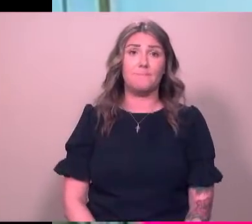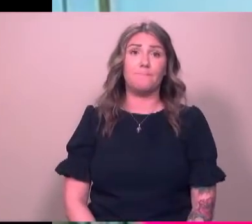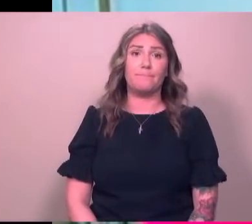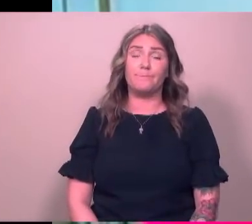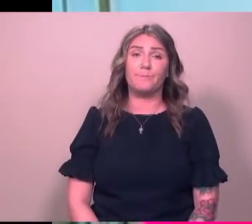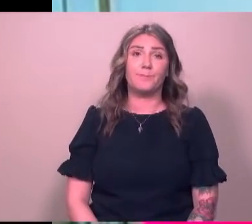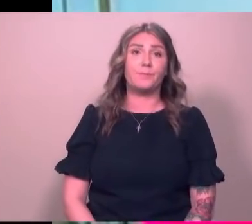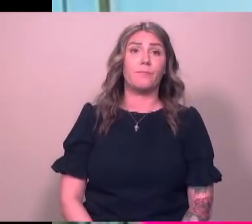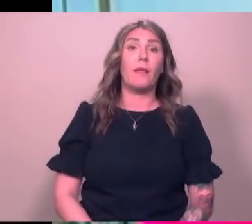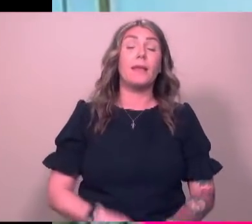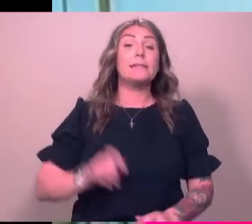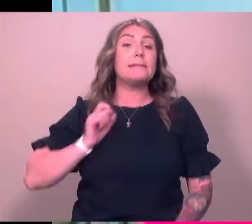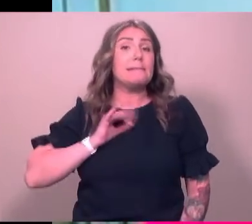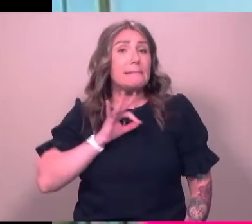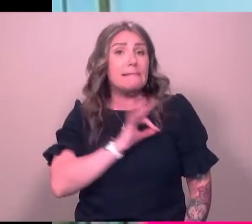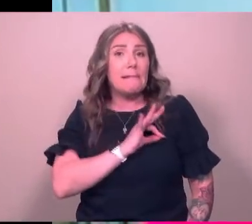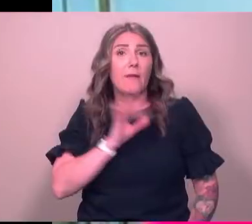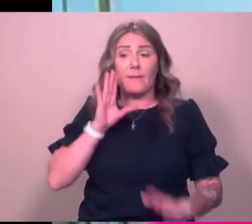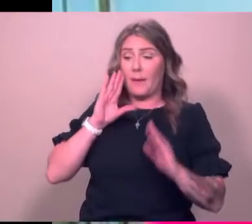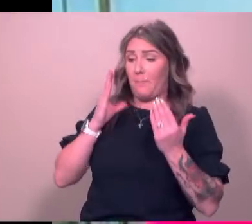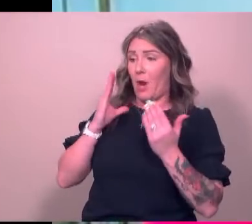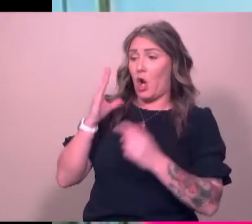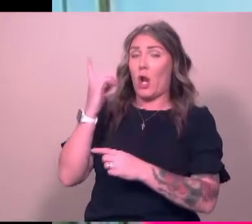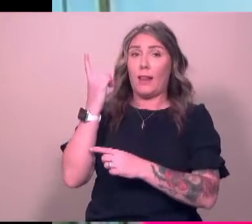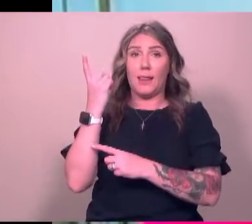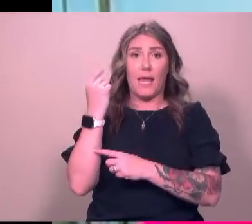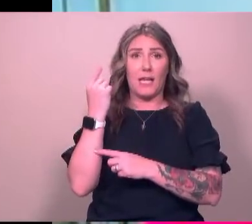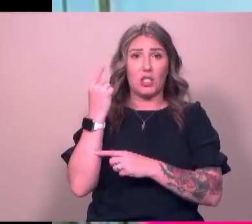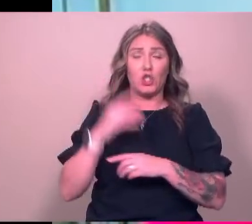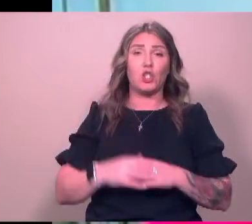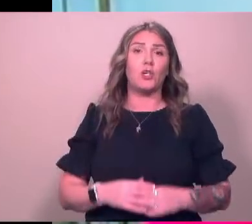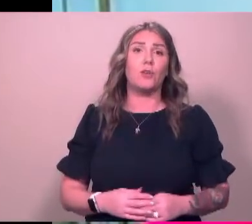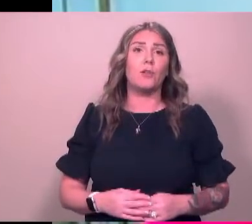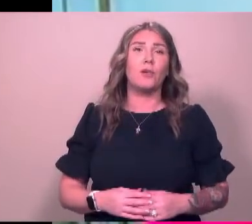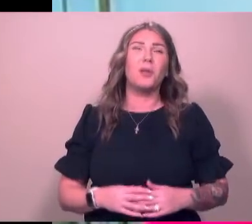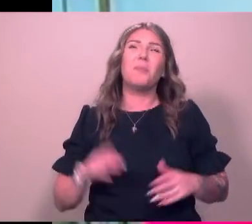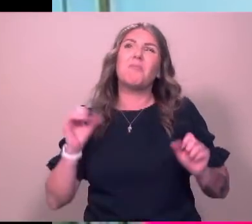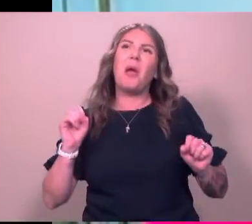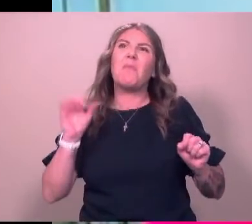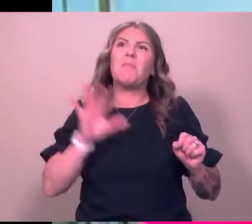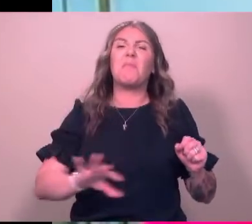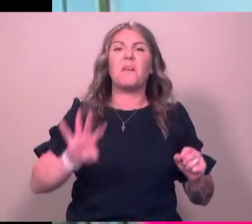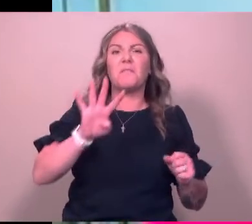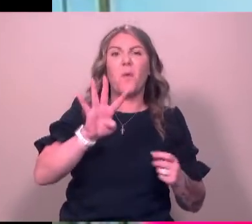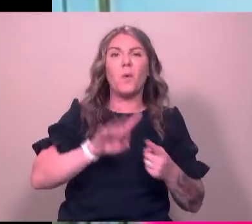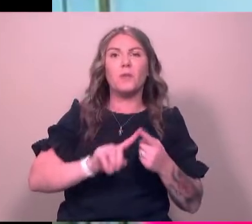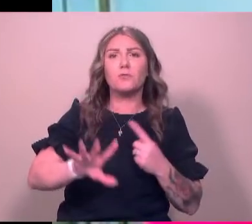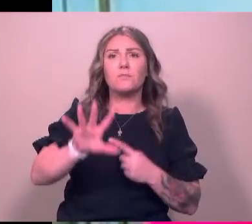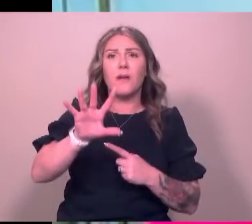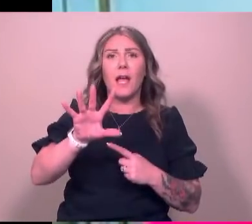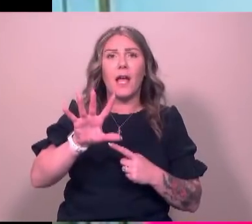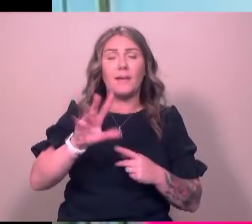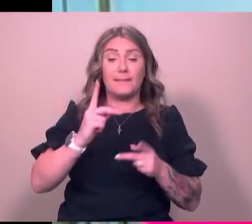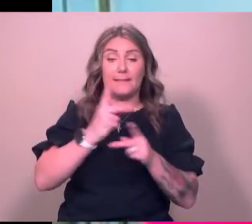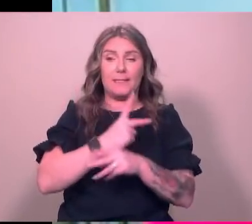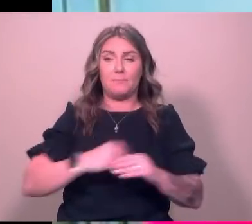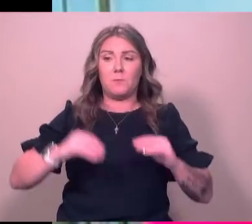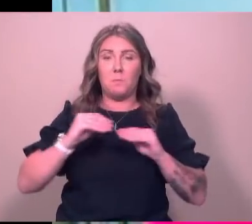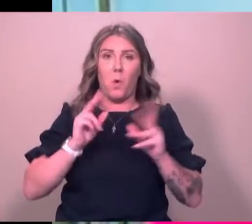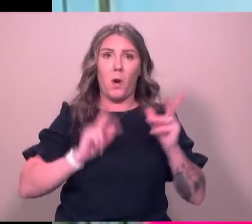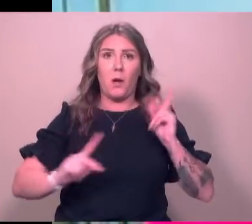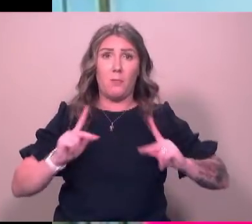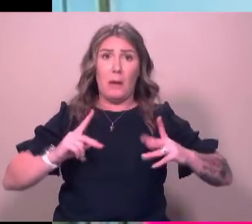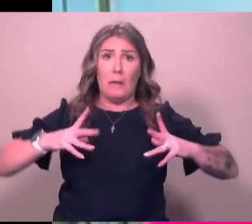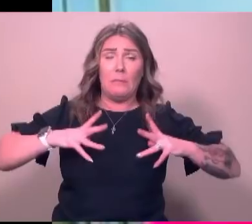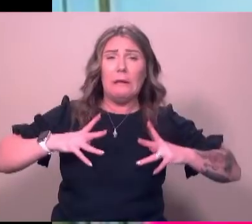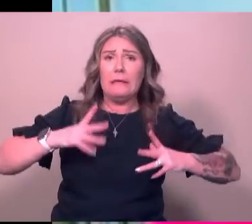as staffing goes, as compared to last year, we probably have 4 to 5 times more people out